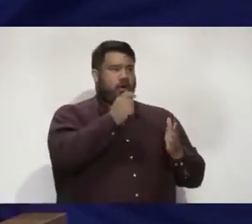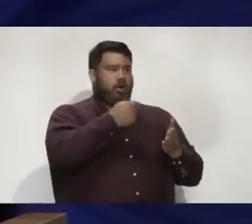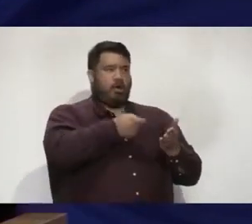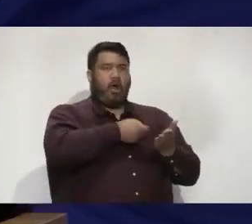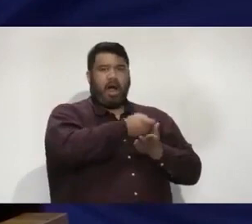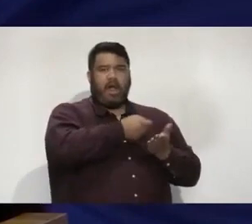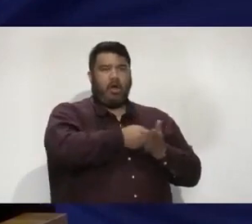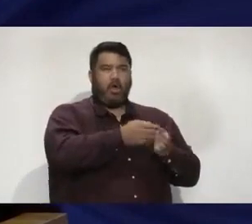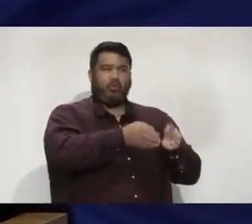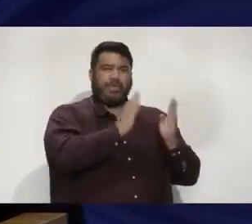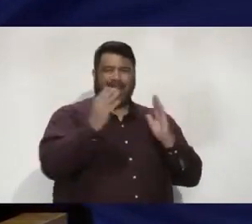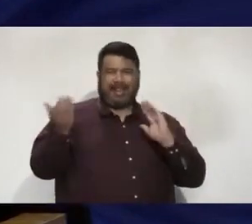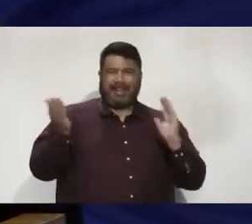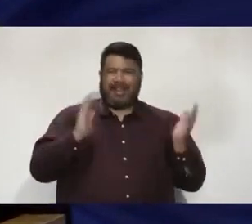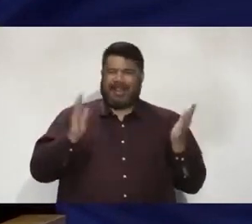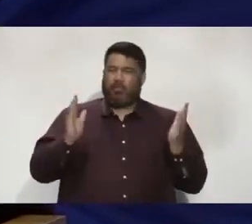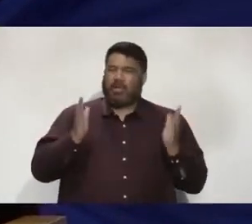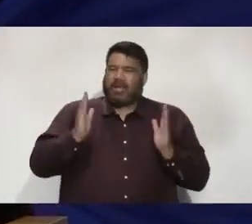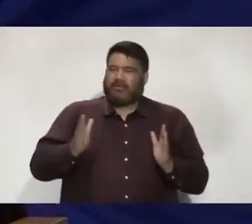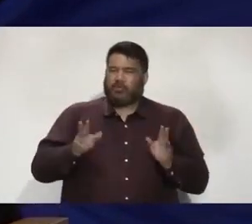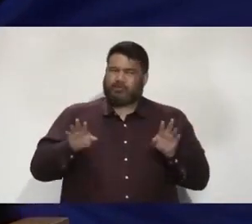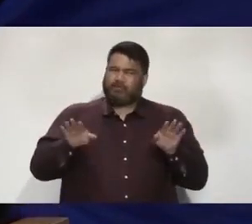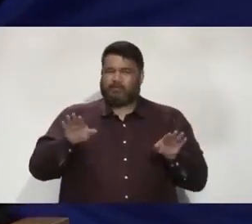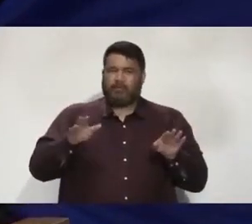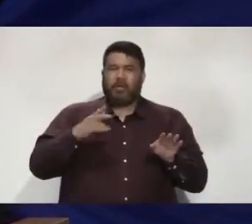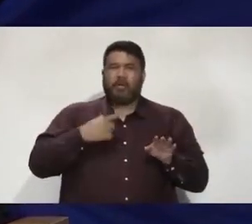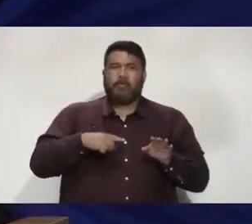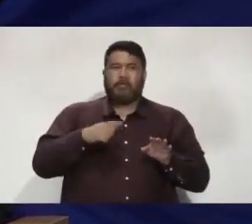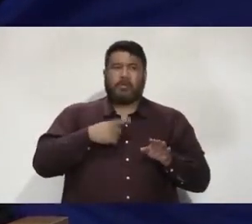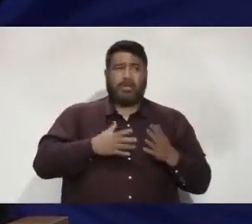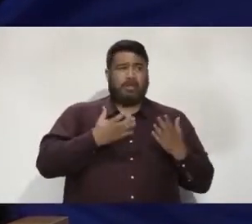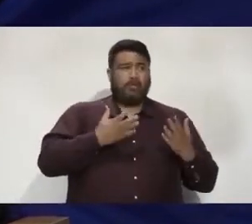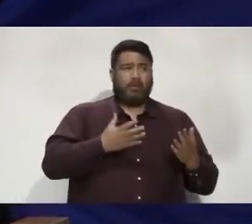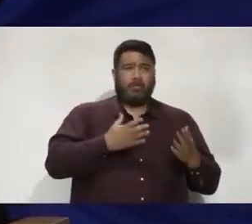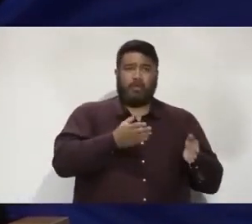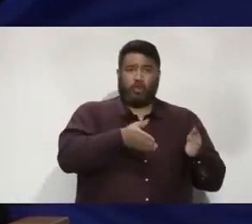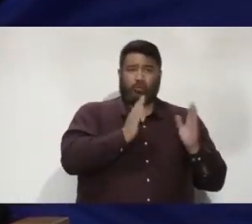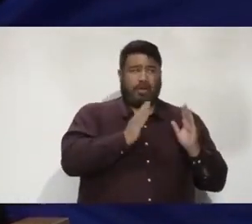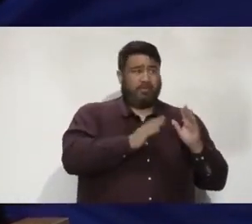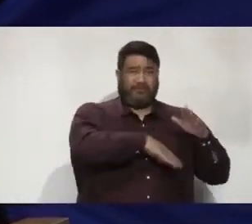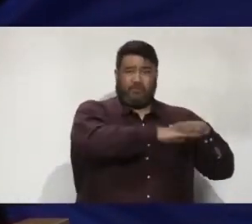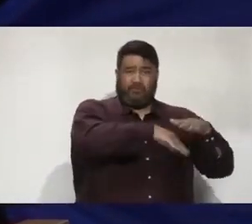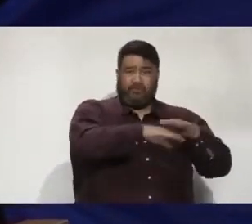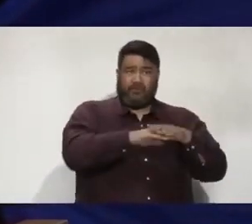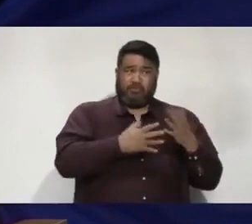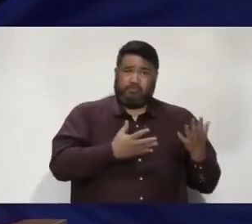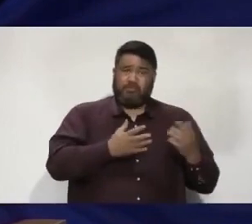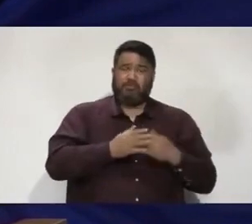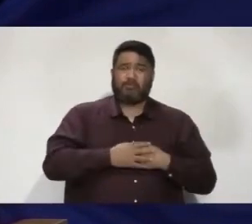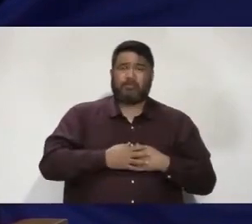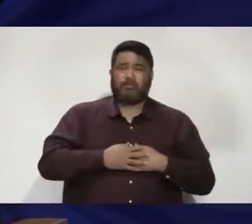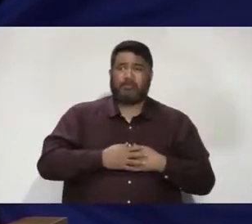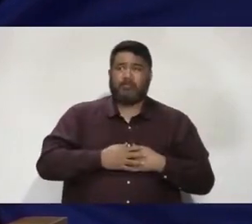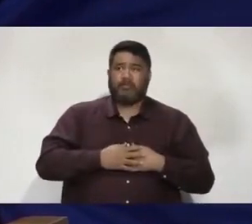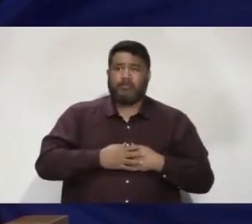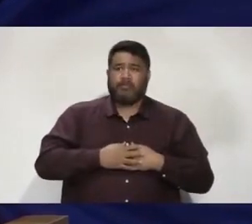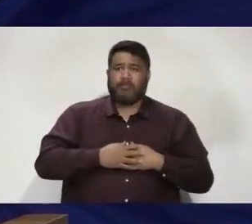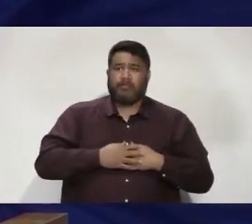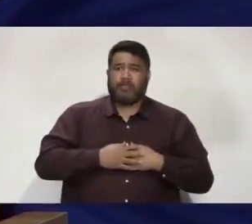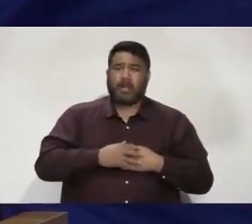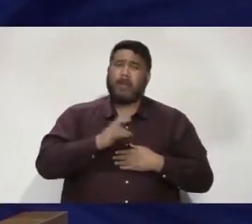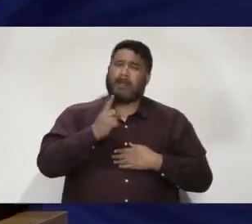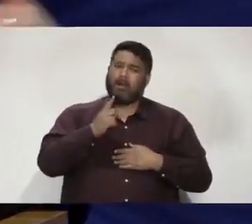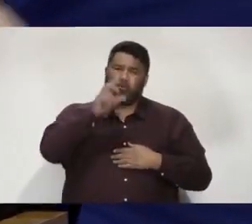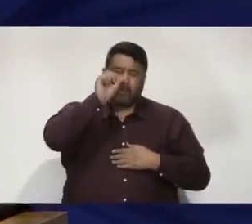leasing hotels at the moment because we've got 100% occupancy. But the constraint on managed isolation is not facilities. So